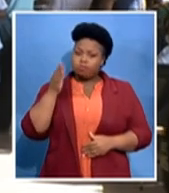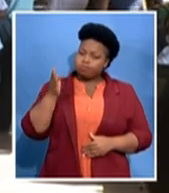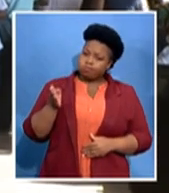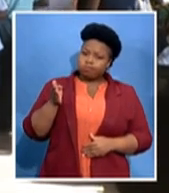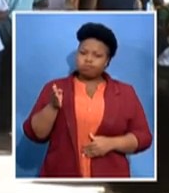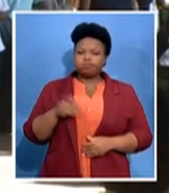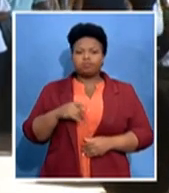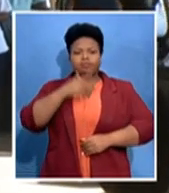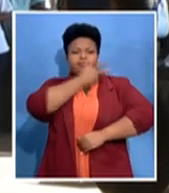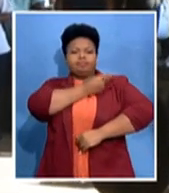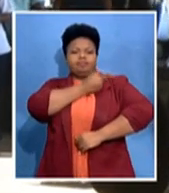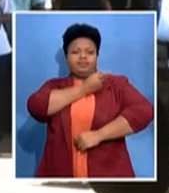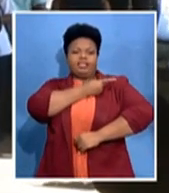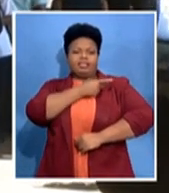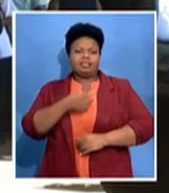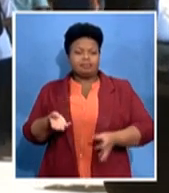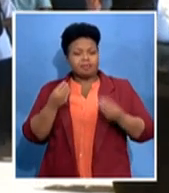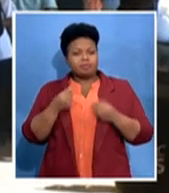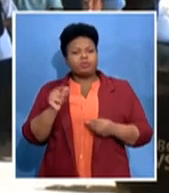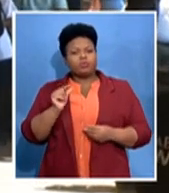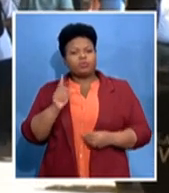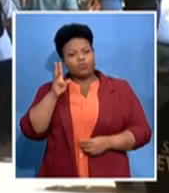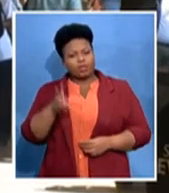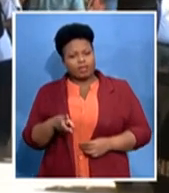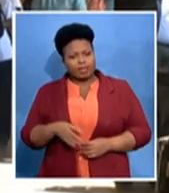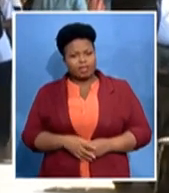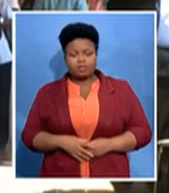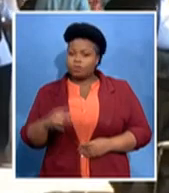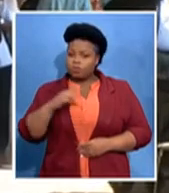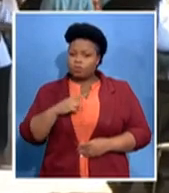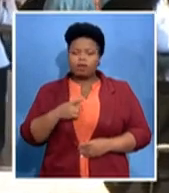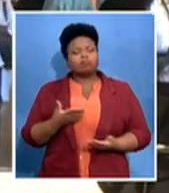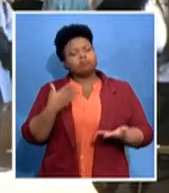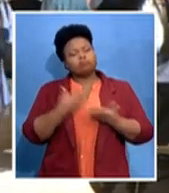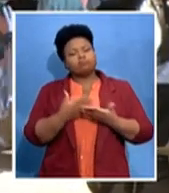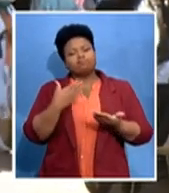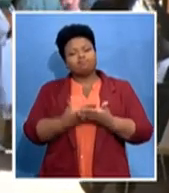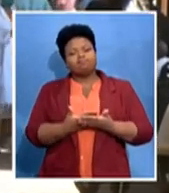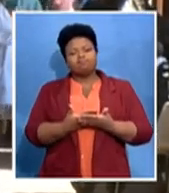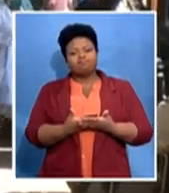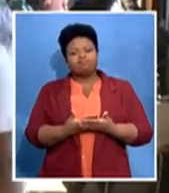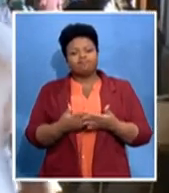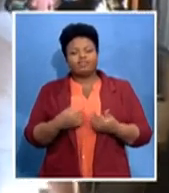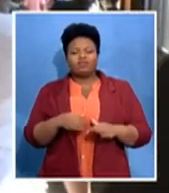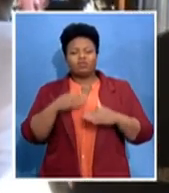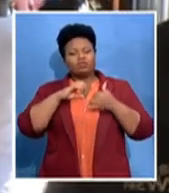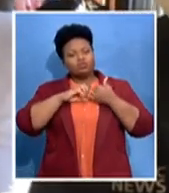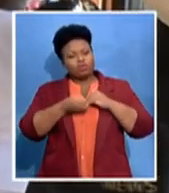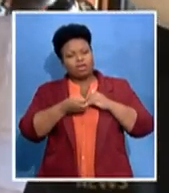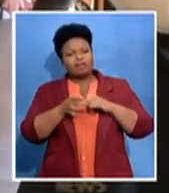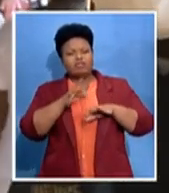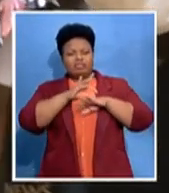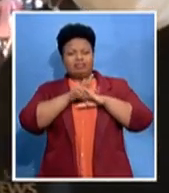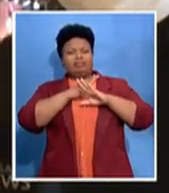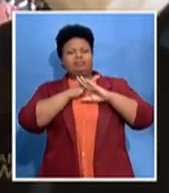and jabs so that they can be able to have this disease, to prevent this disease, because these